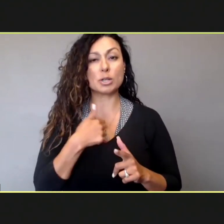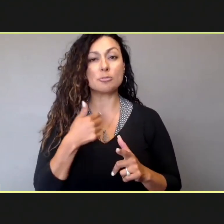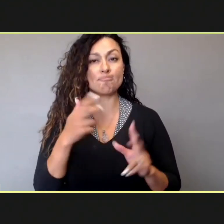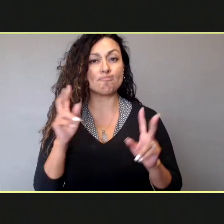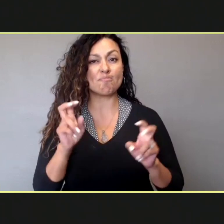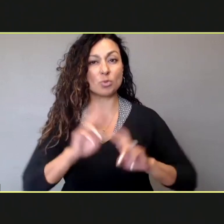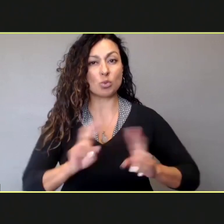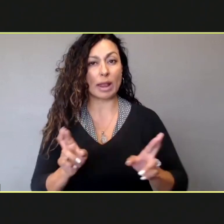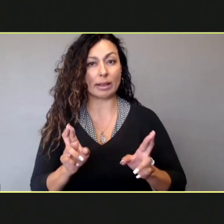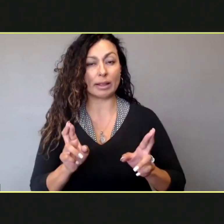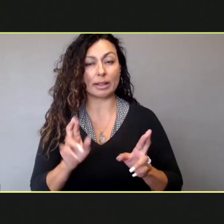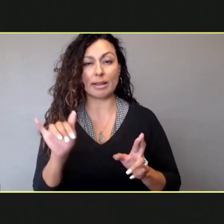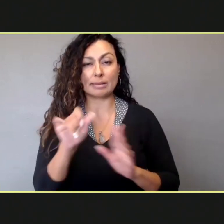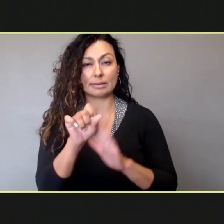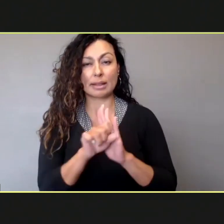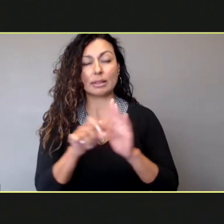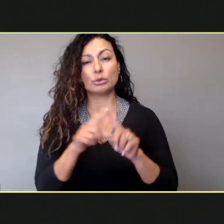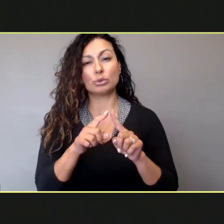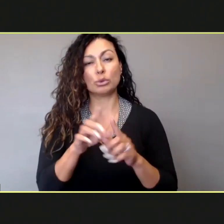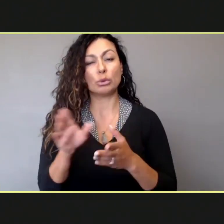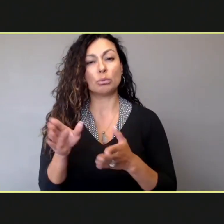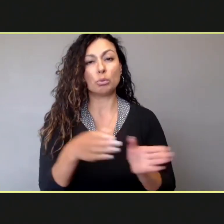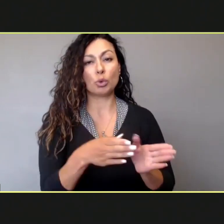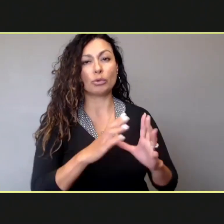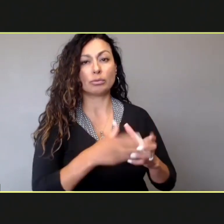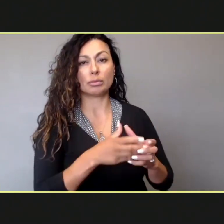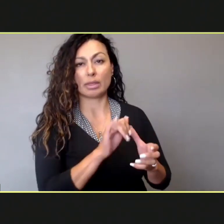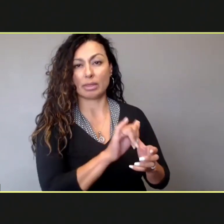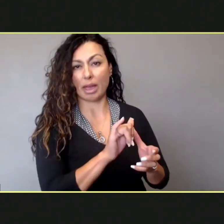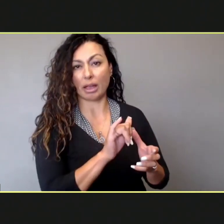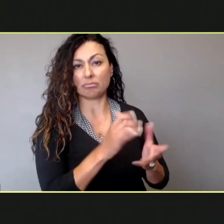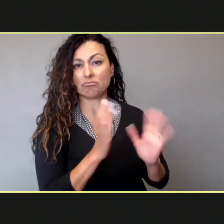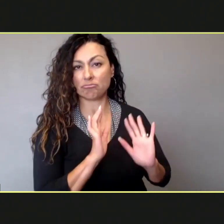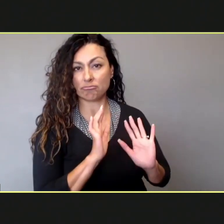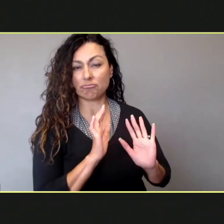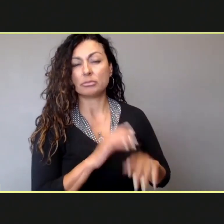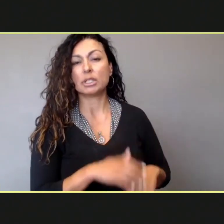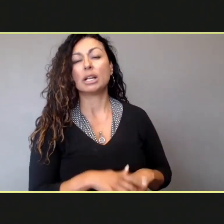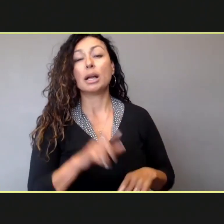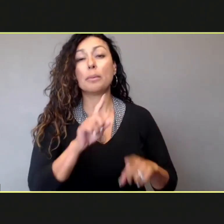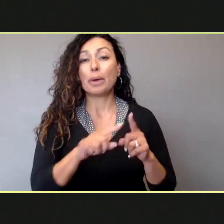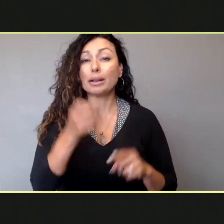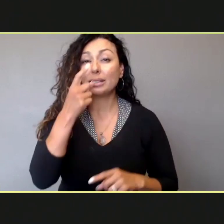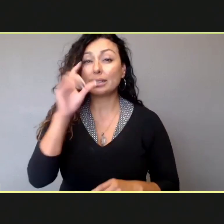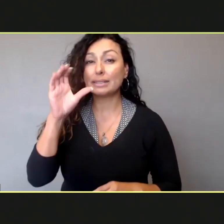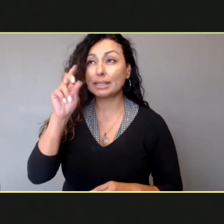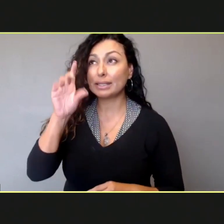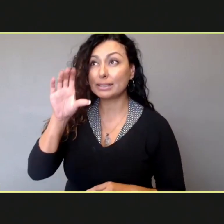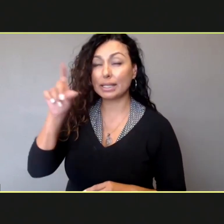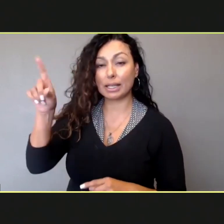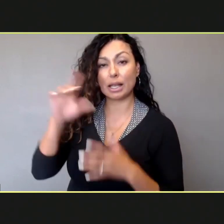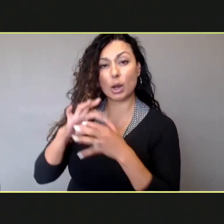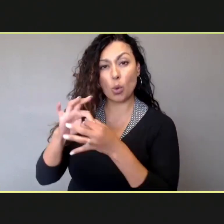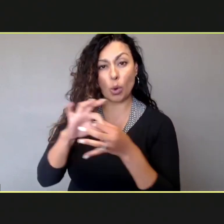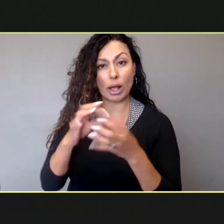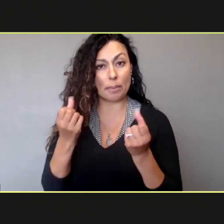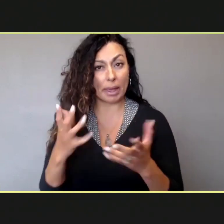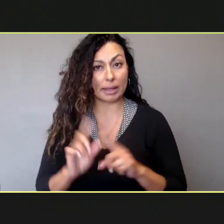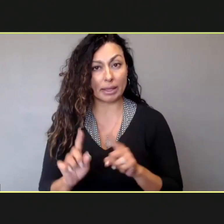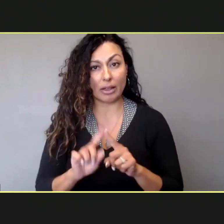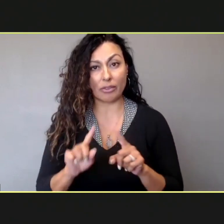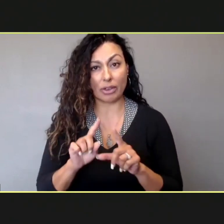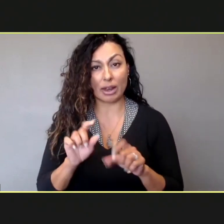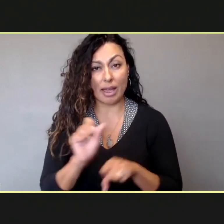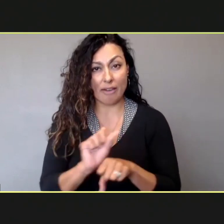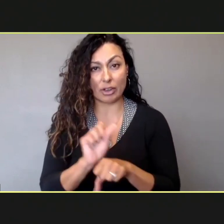a state to move it into that category. And of course, the CDC kind of coordinates a lot of efforts, and so we'd